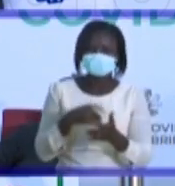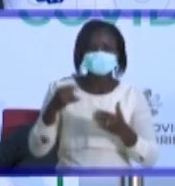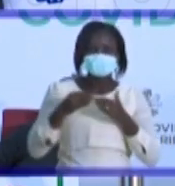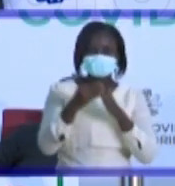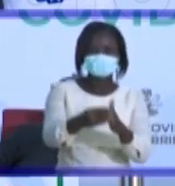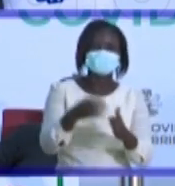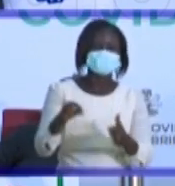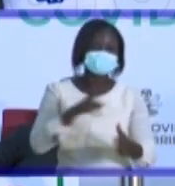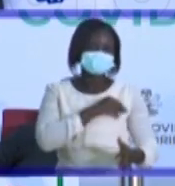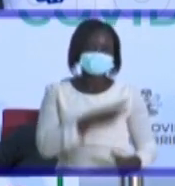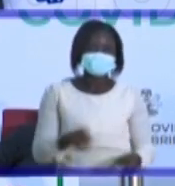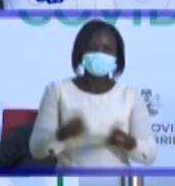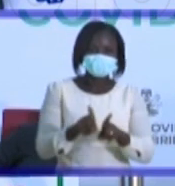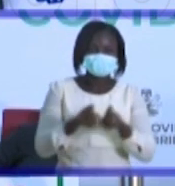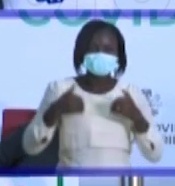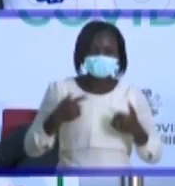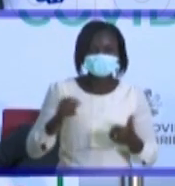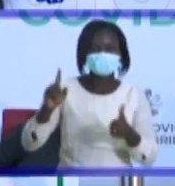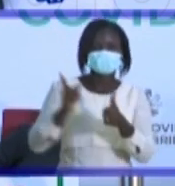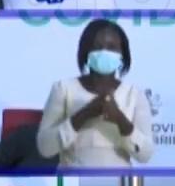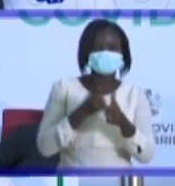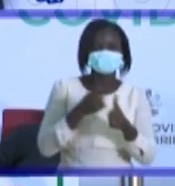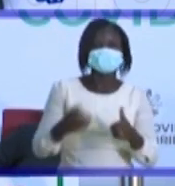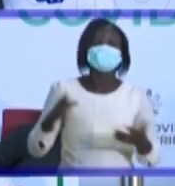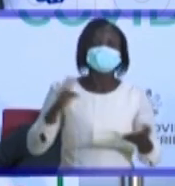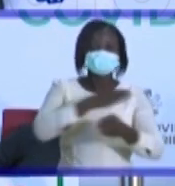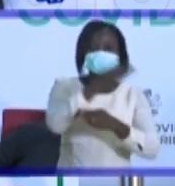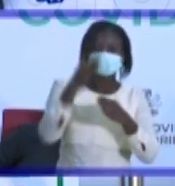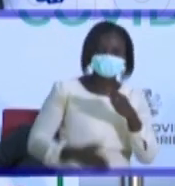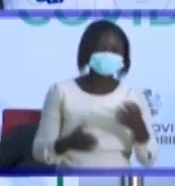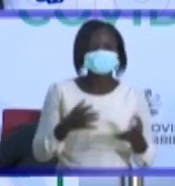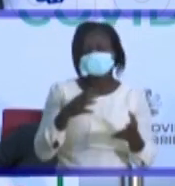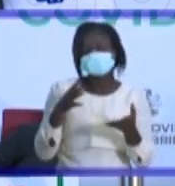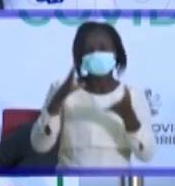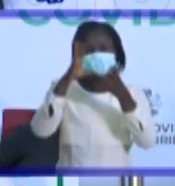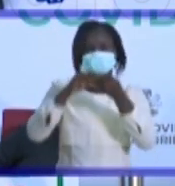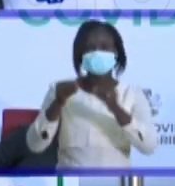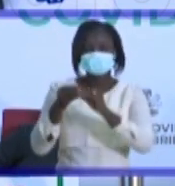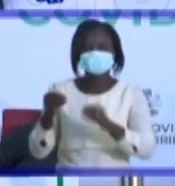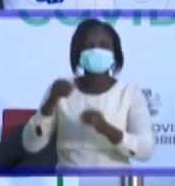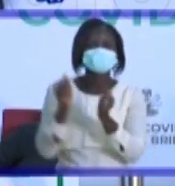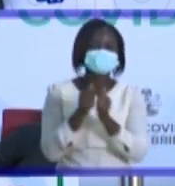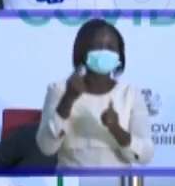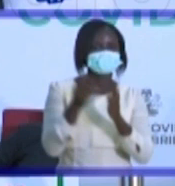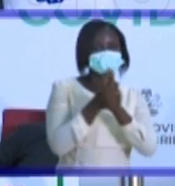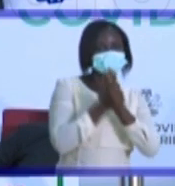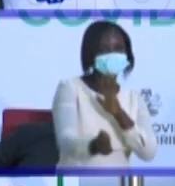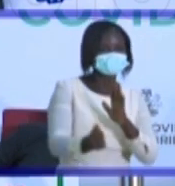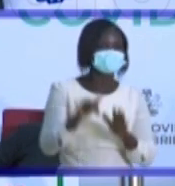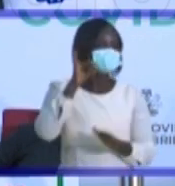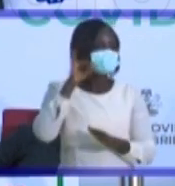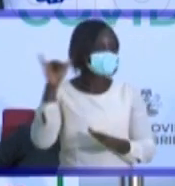ministry also had the first comprehensive briefing with the Ministerial Advisory Panel of Experts